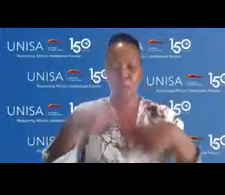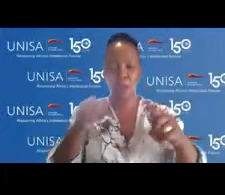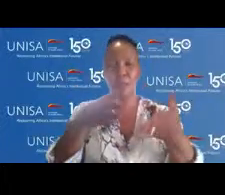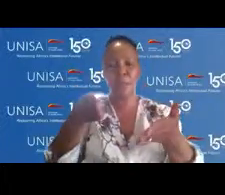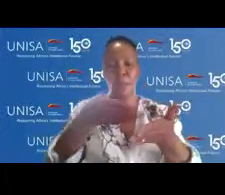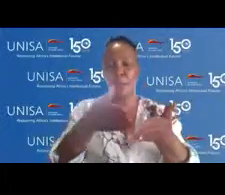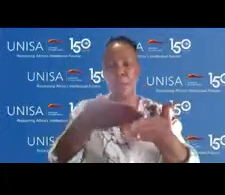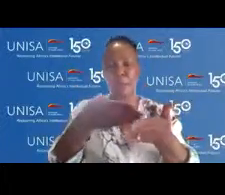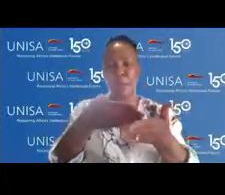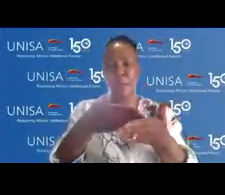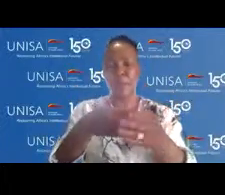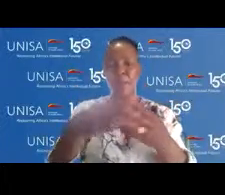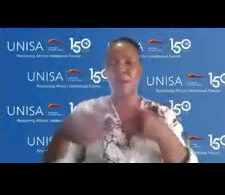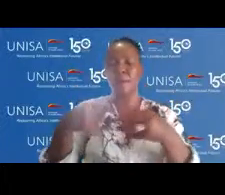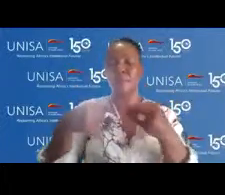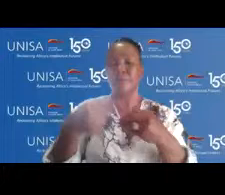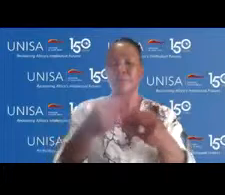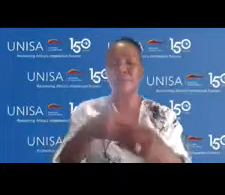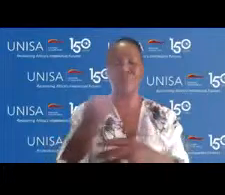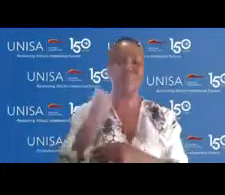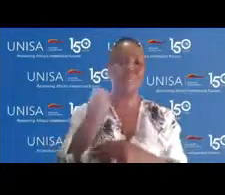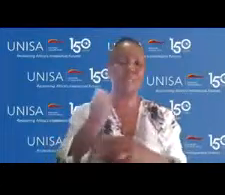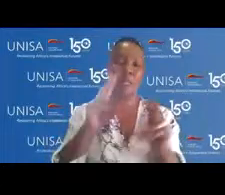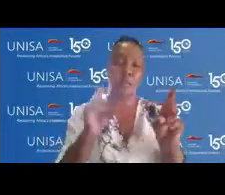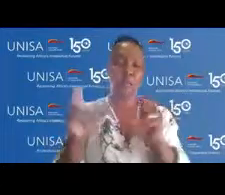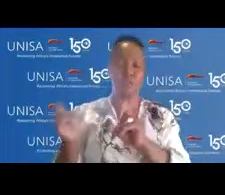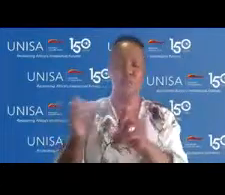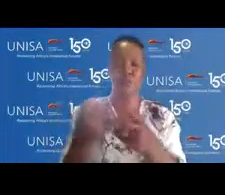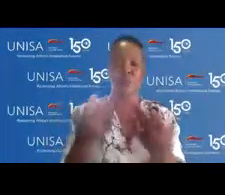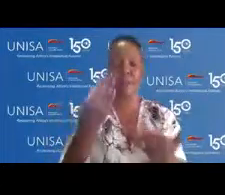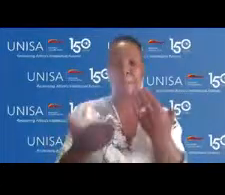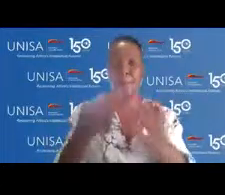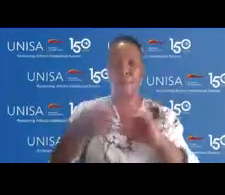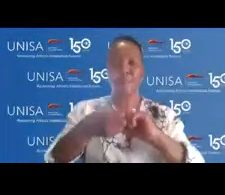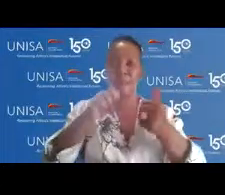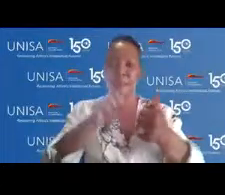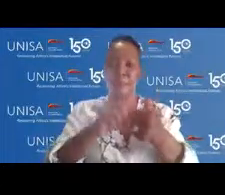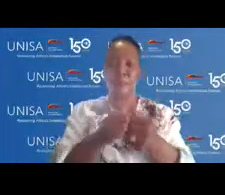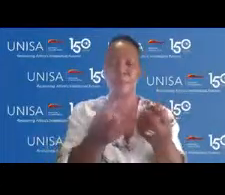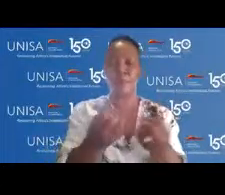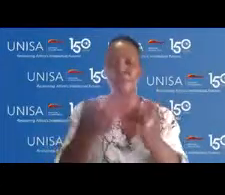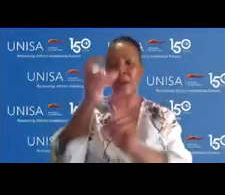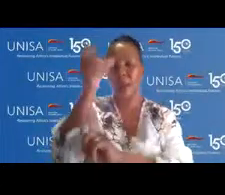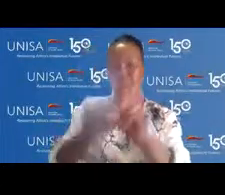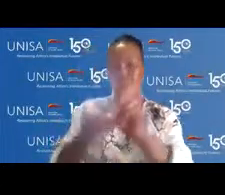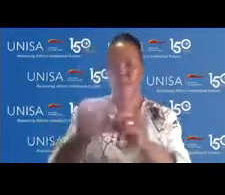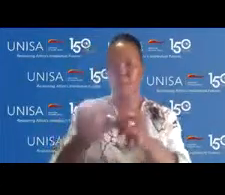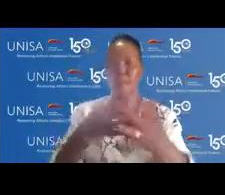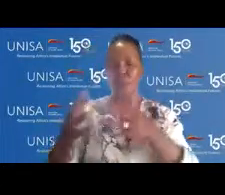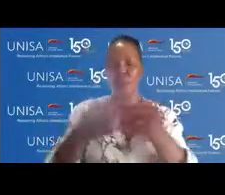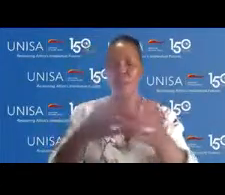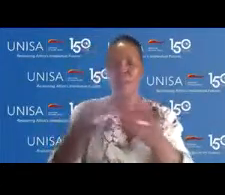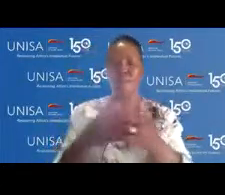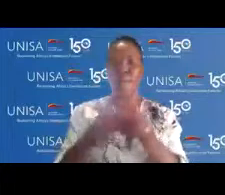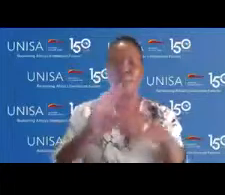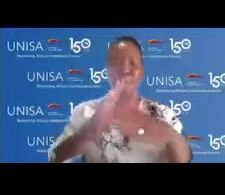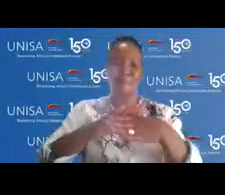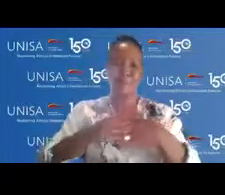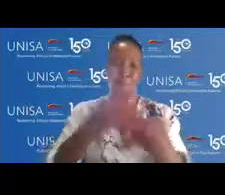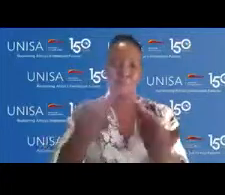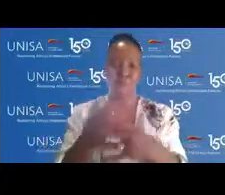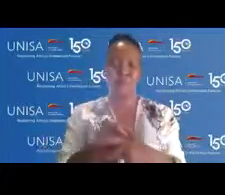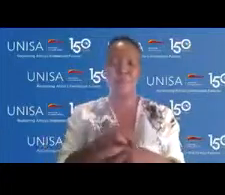data issues, in other words, there was a problem with the provider and it couldn't send for whatever reason, then you must